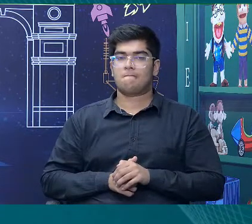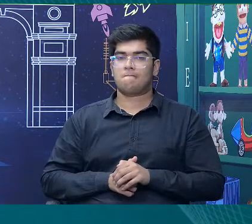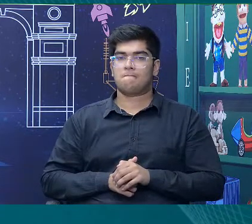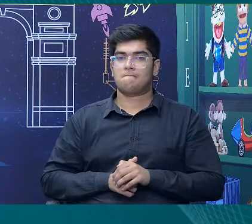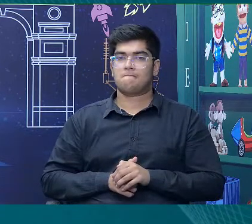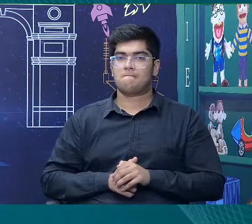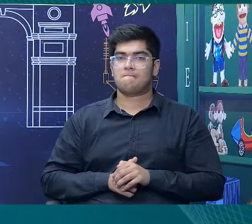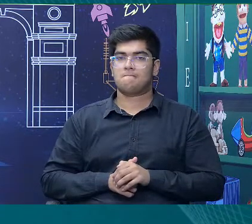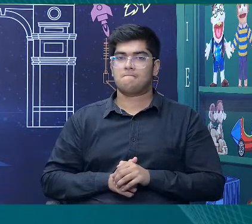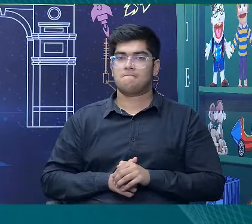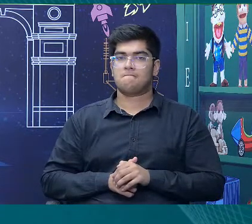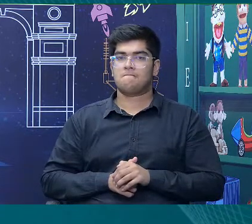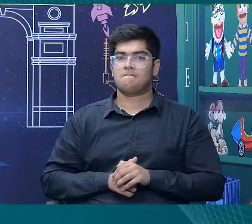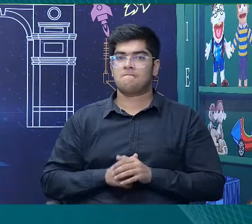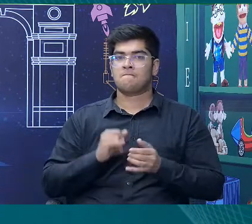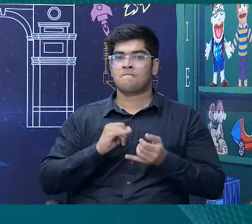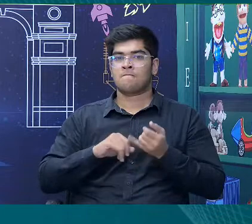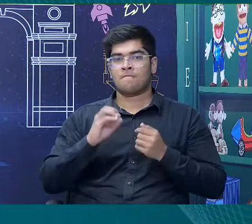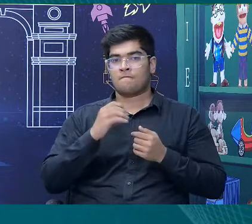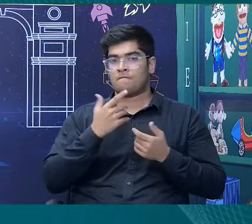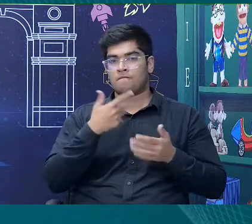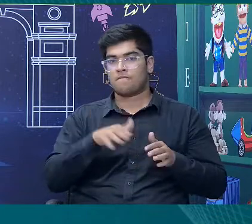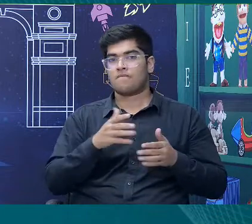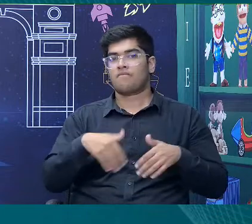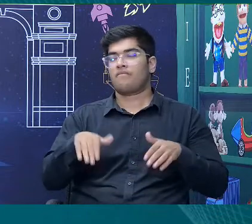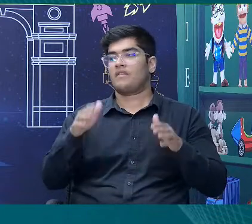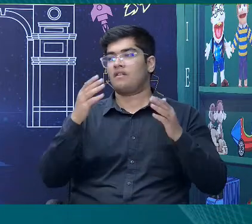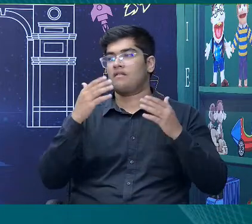So, this is one.